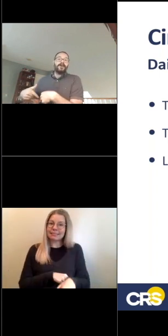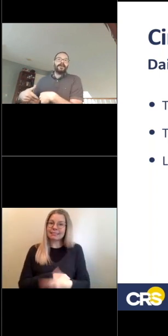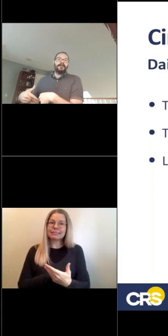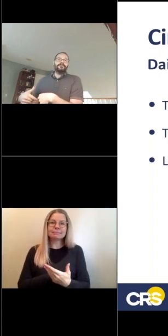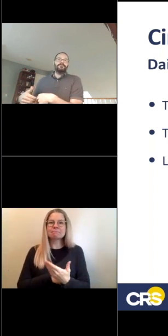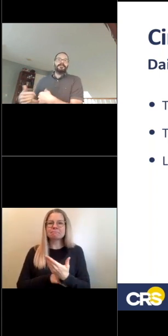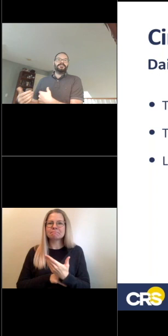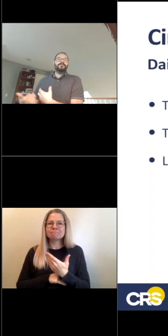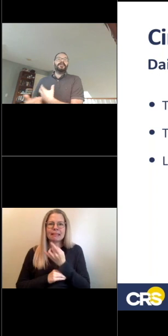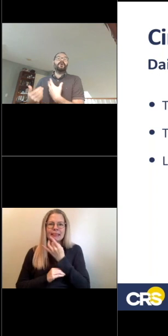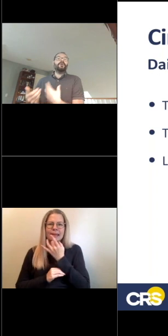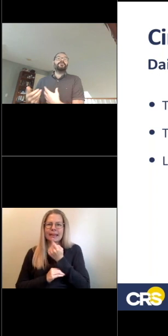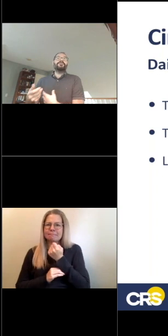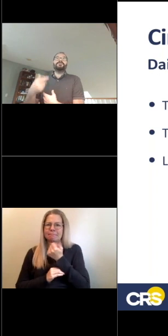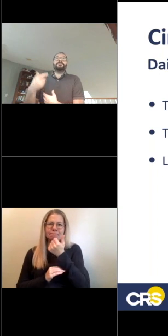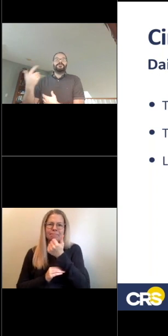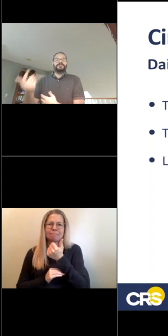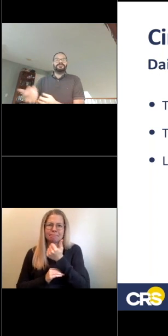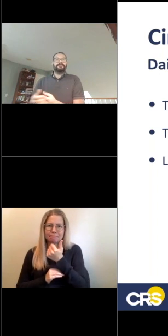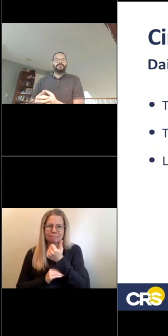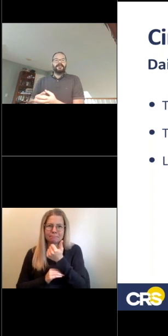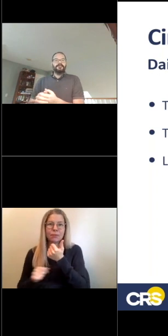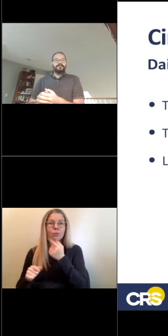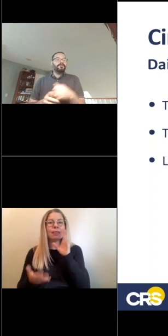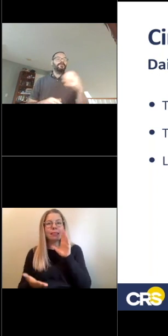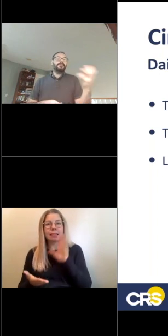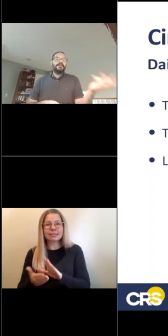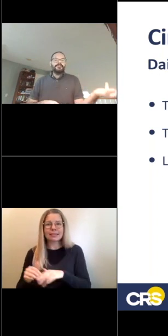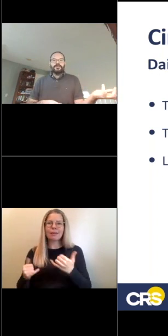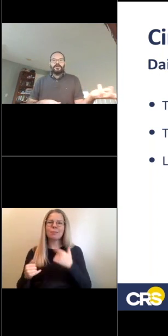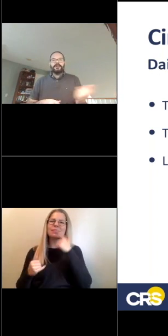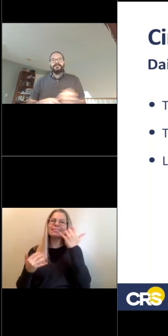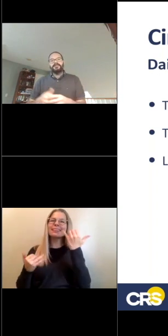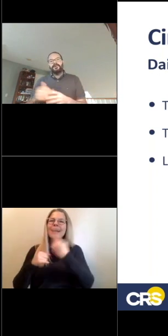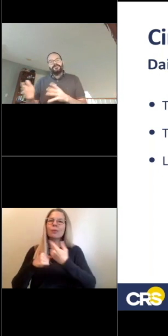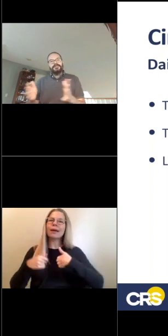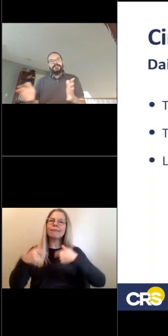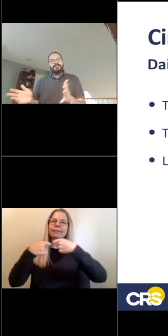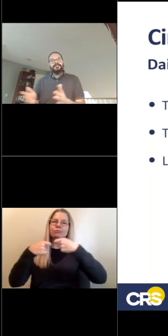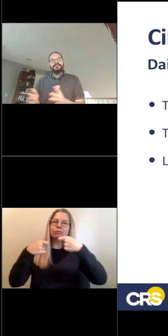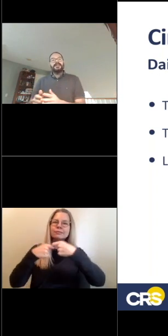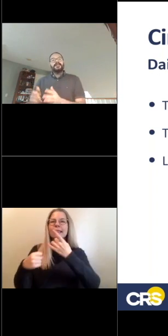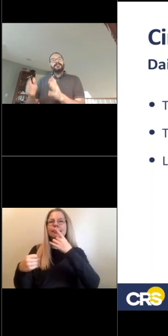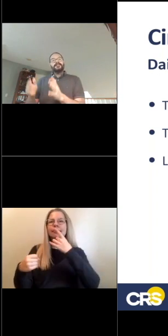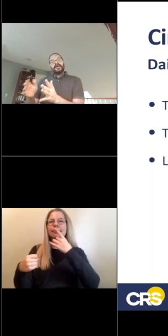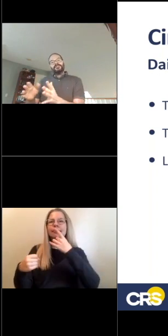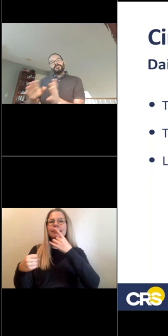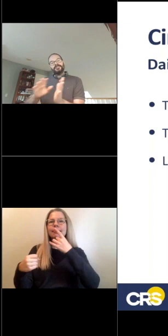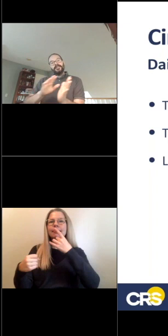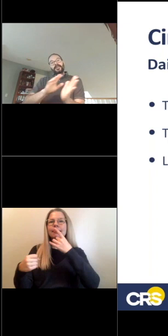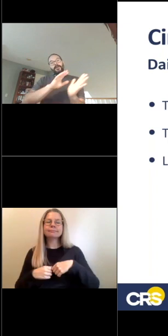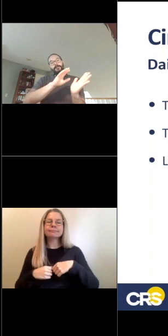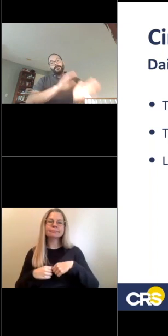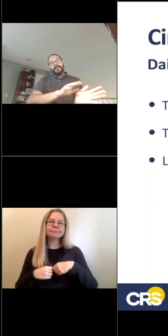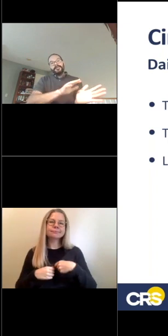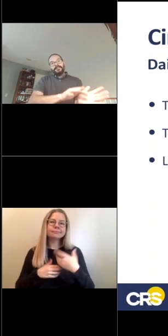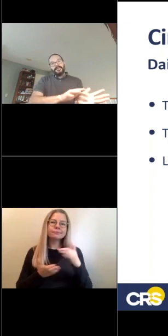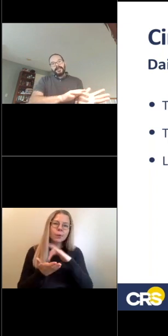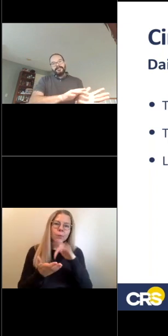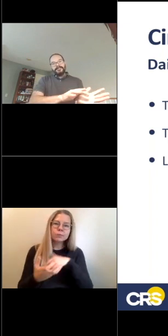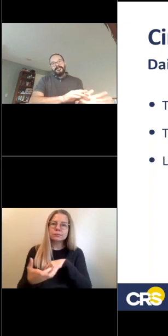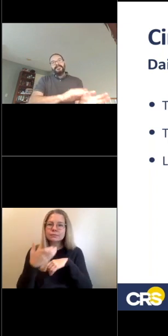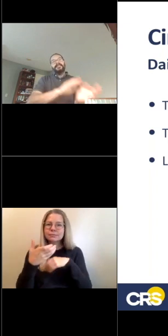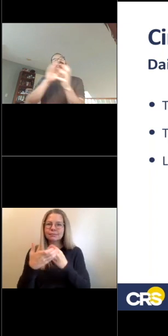we now have because we have artificial sources of light, and we've got electronics and all of these things that actually bring